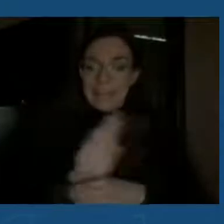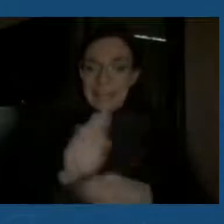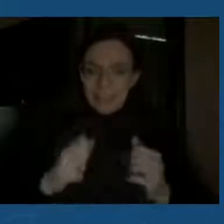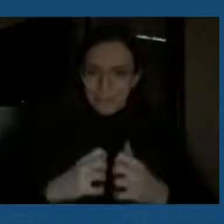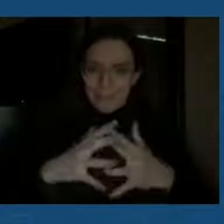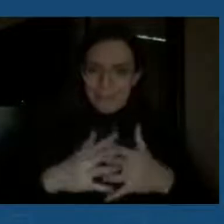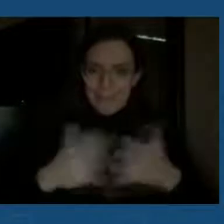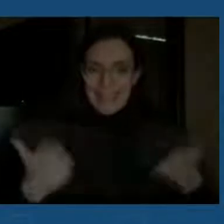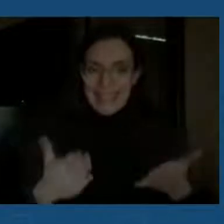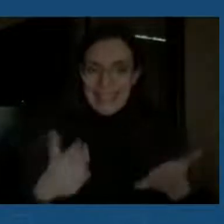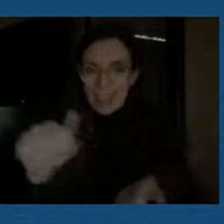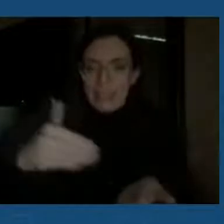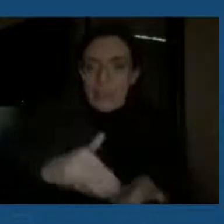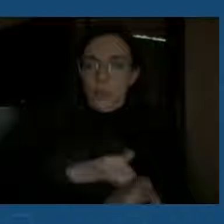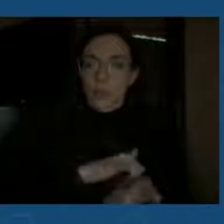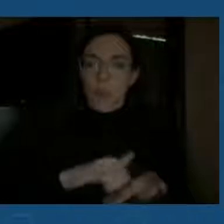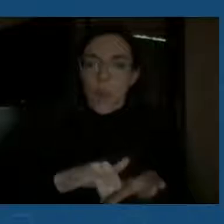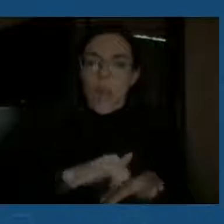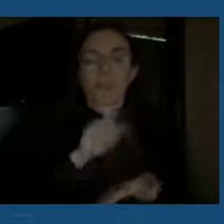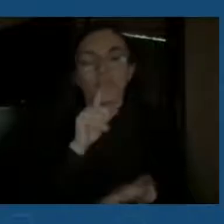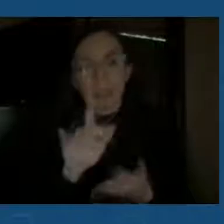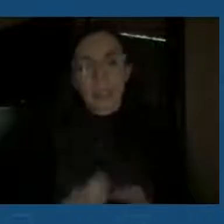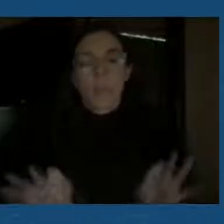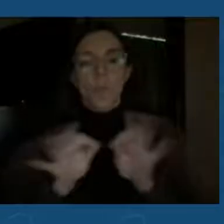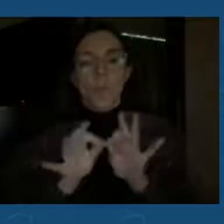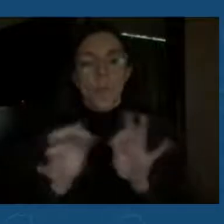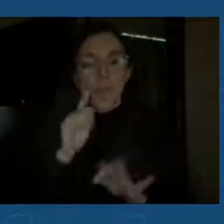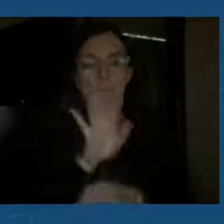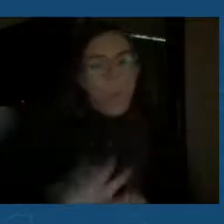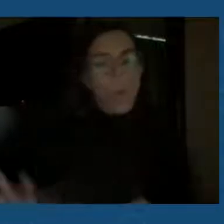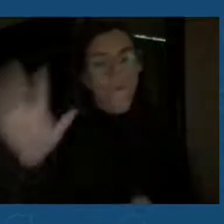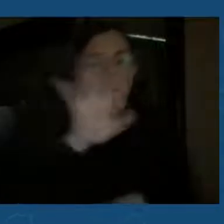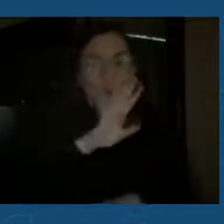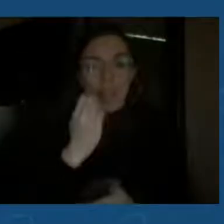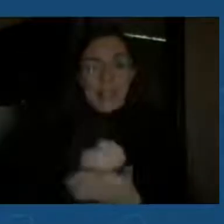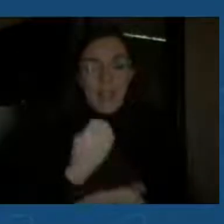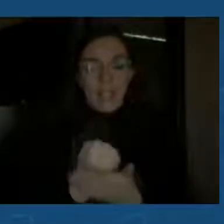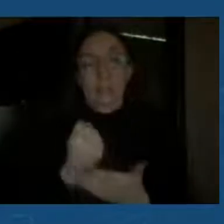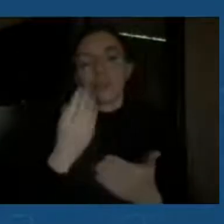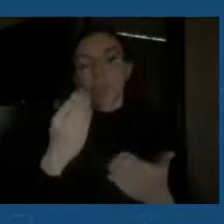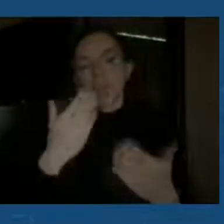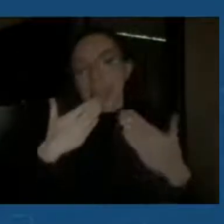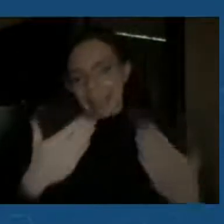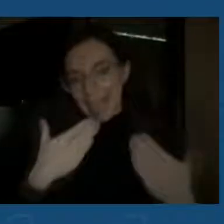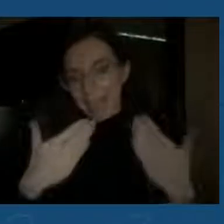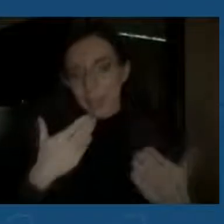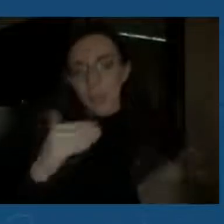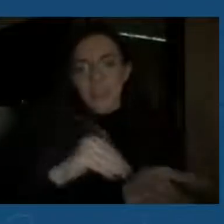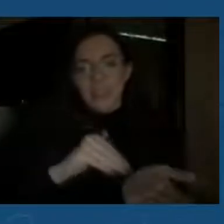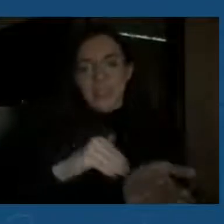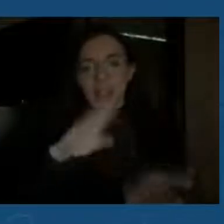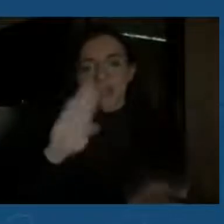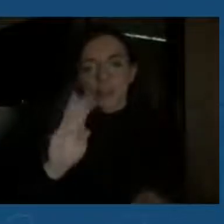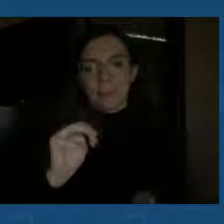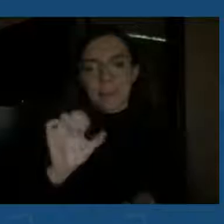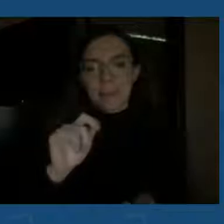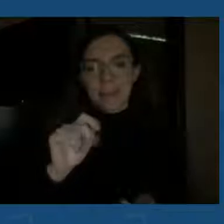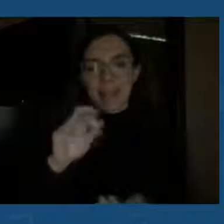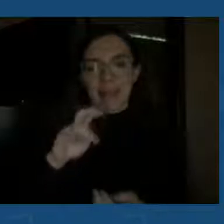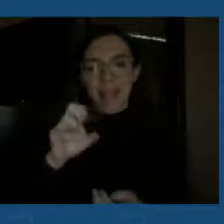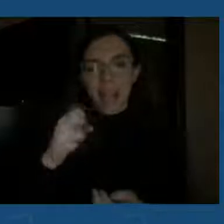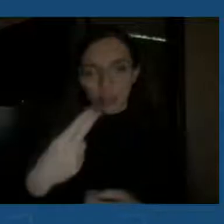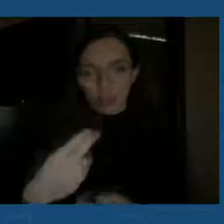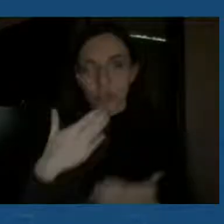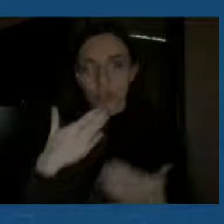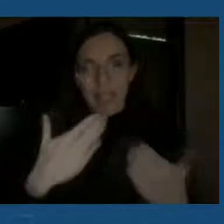is really important for our overall economy. So thank you. Let's give Dr. Mantosh Dewan another round of applause for